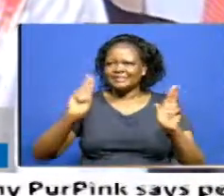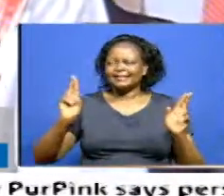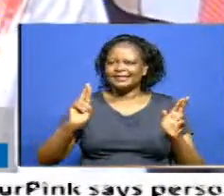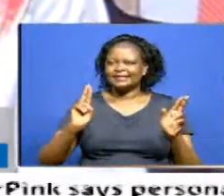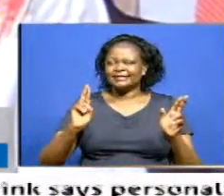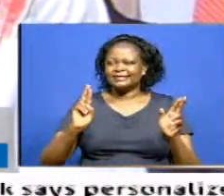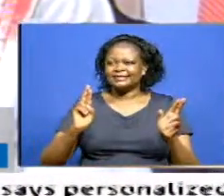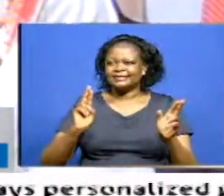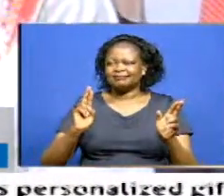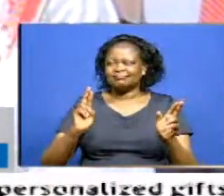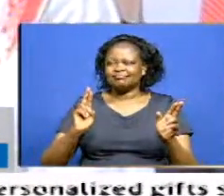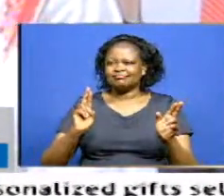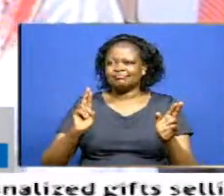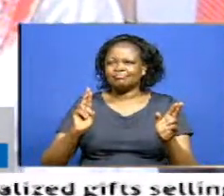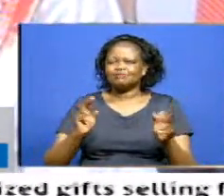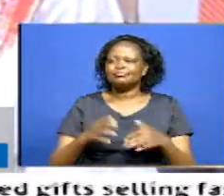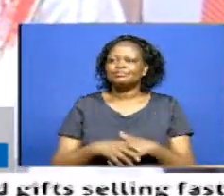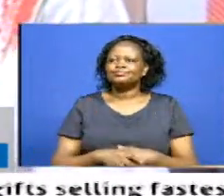left the station.